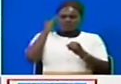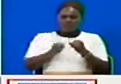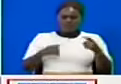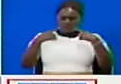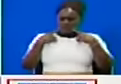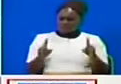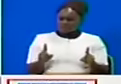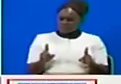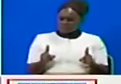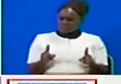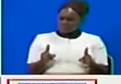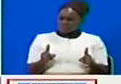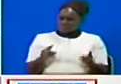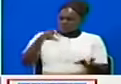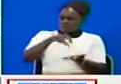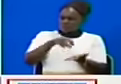sort of numbers are you seeing where you are?